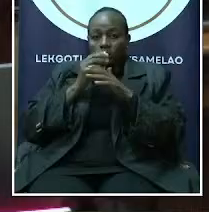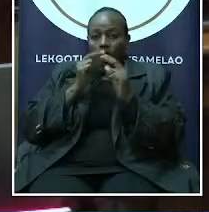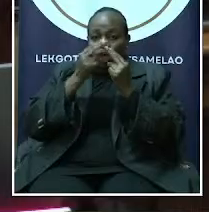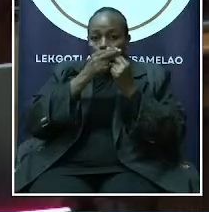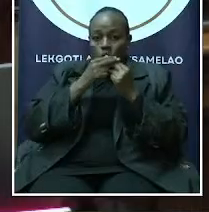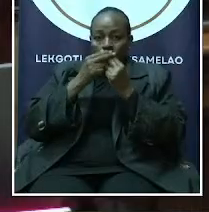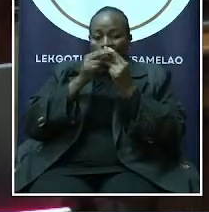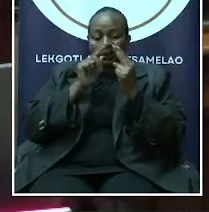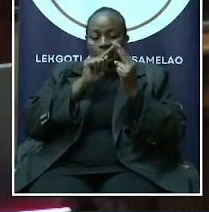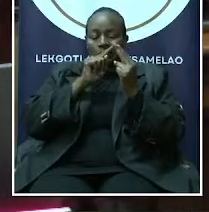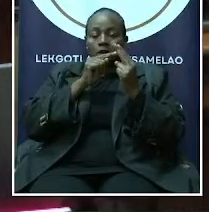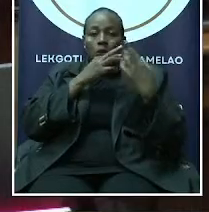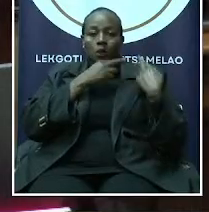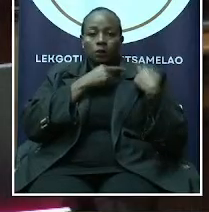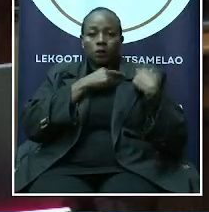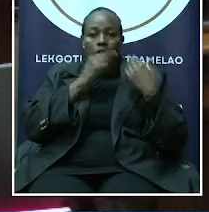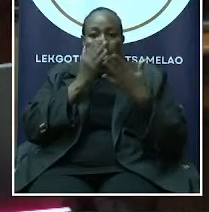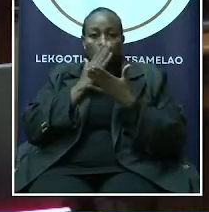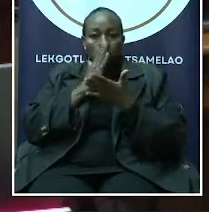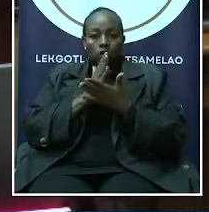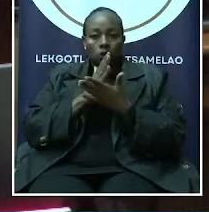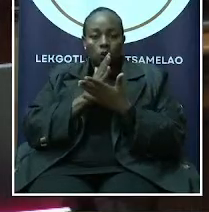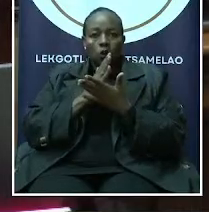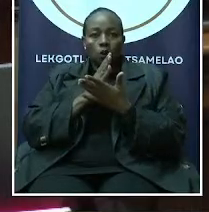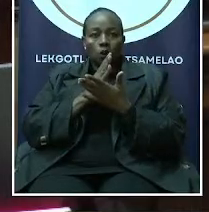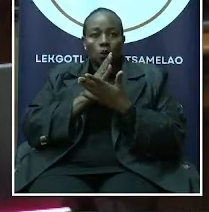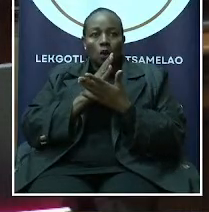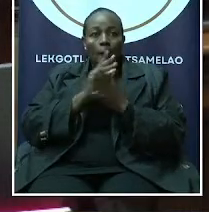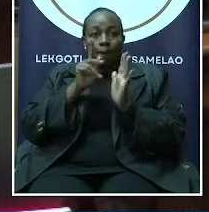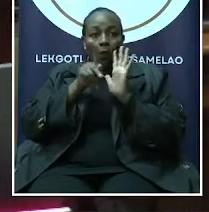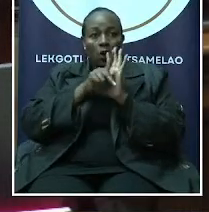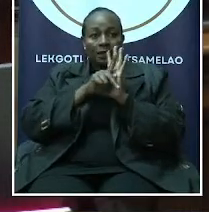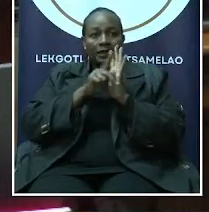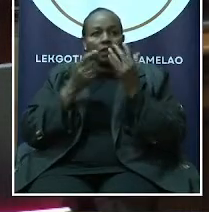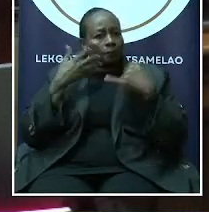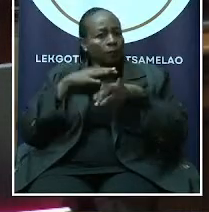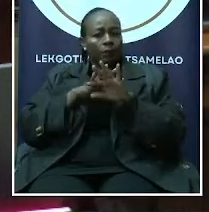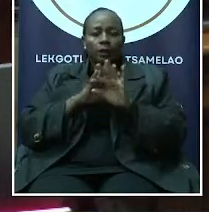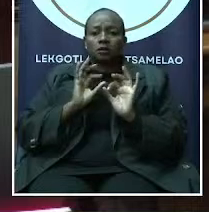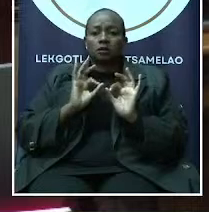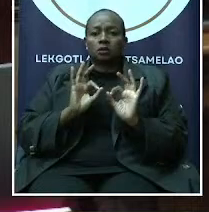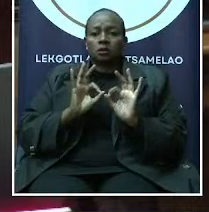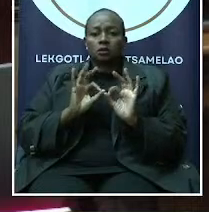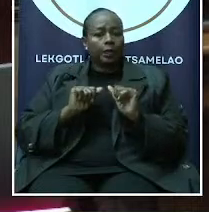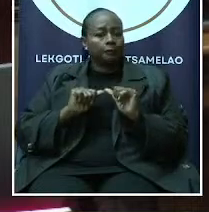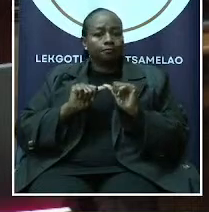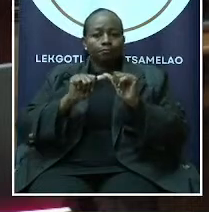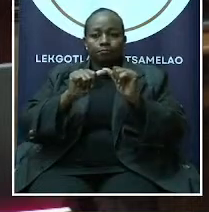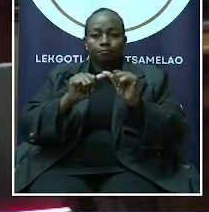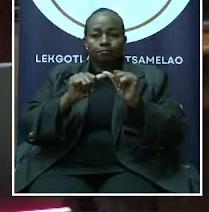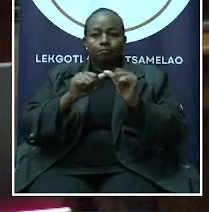be solely responsible to ensuring that this policy is implemented and it's sustainable.